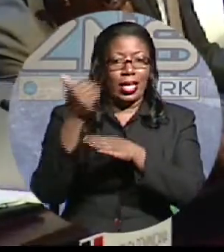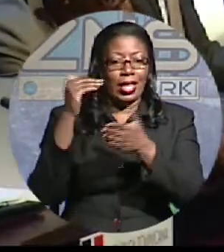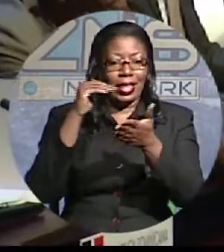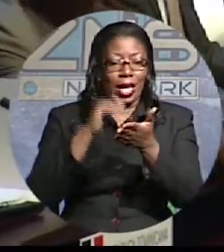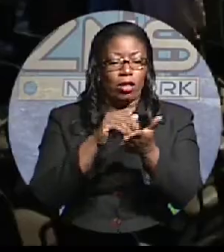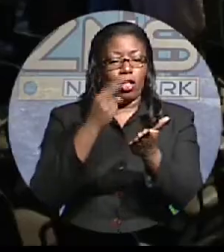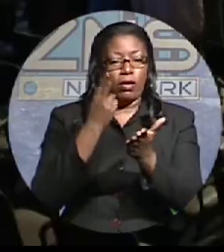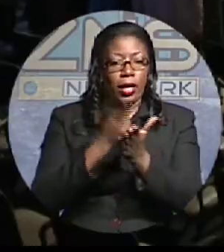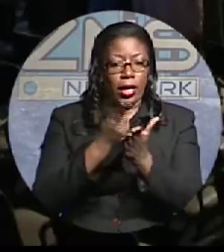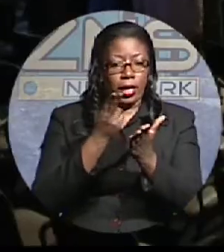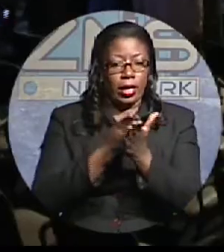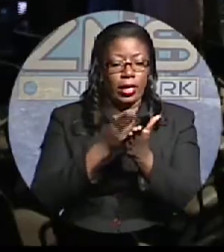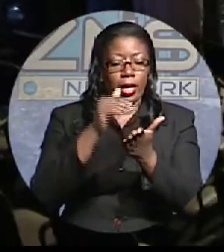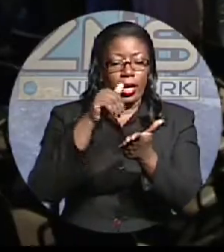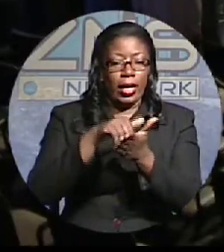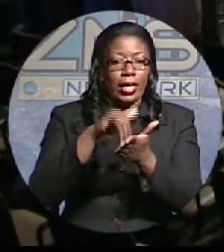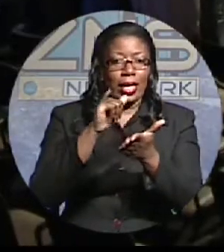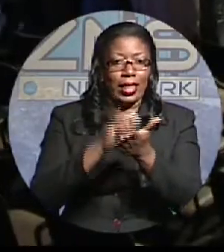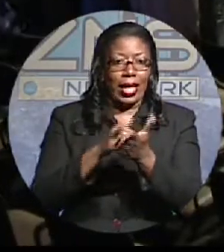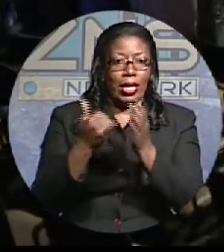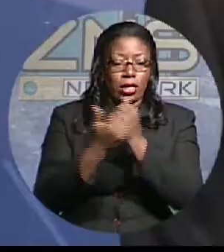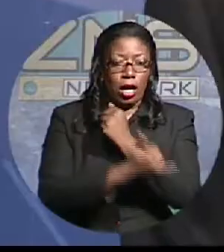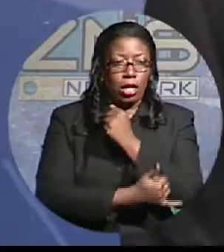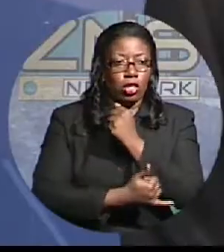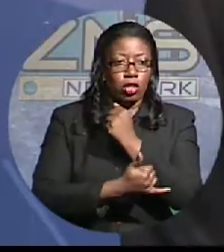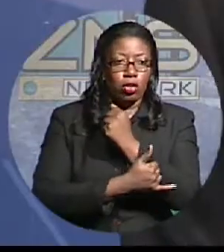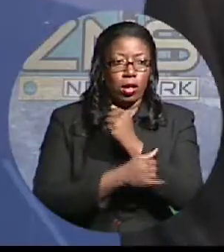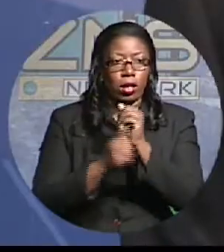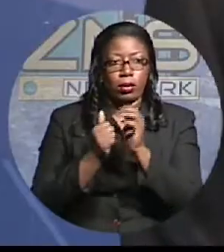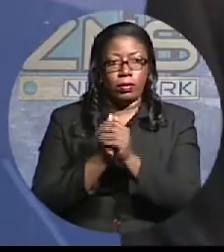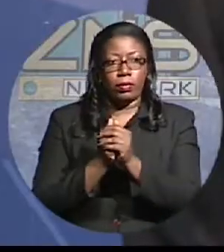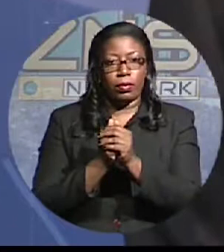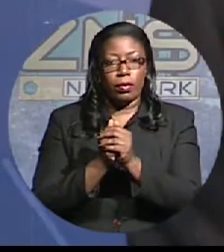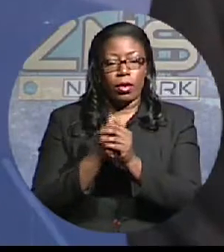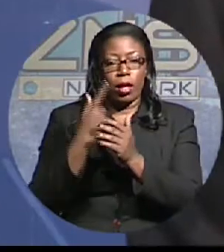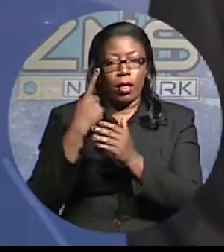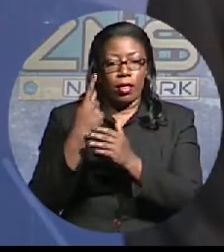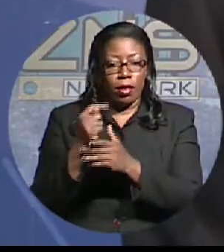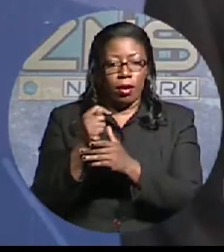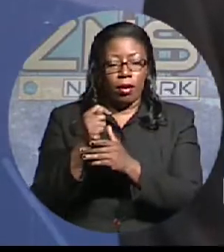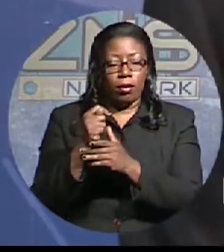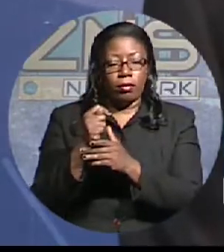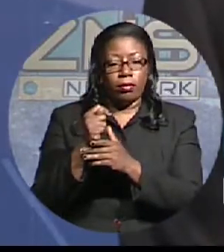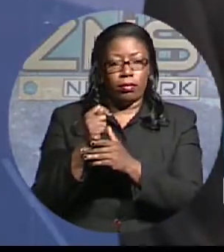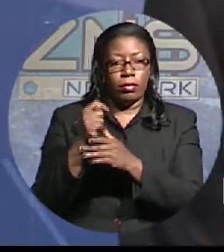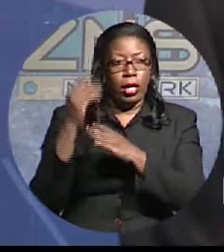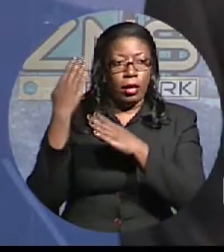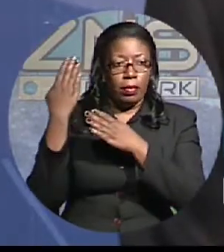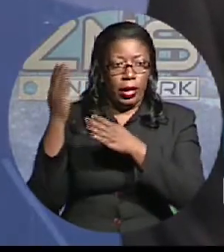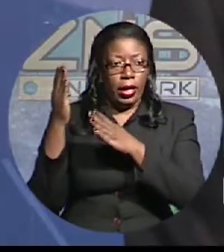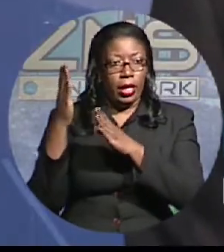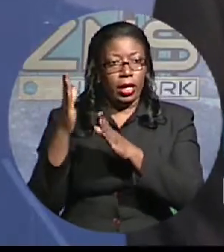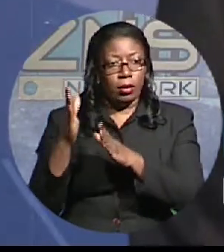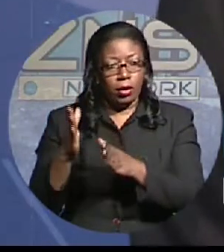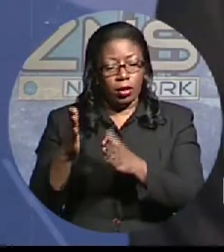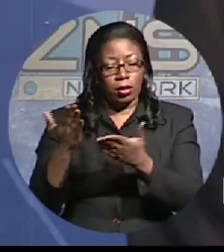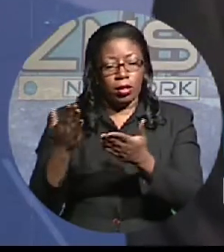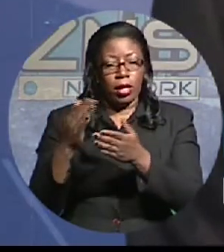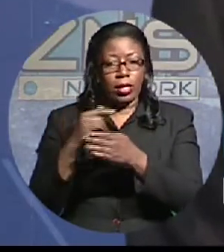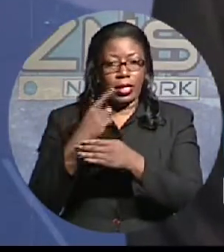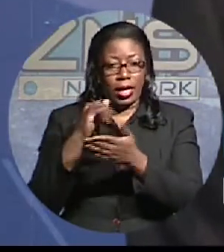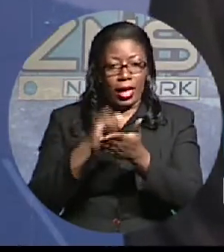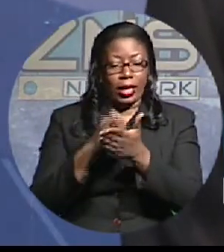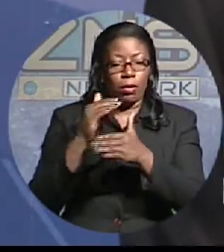of Haitians in that country. The Bahamian position is that the processes should be allowed